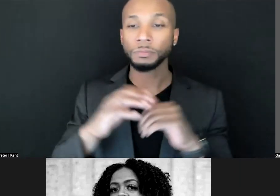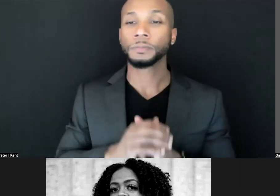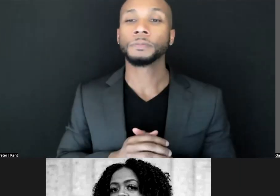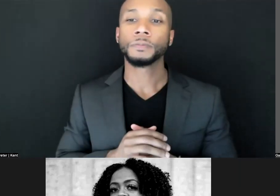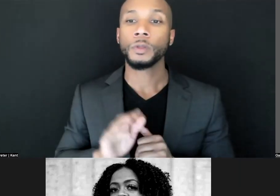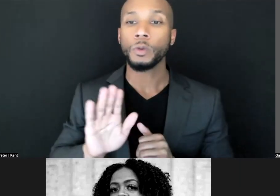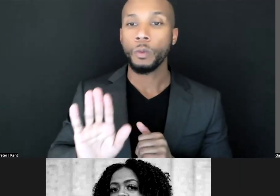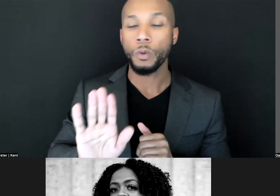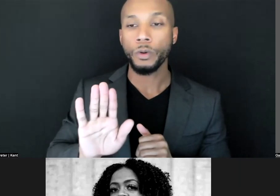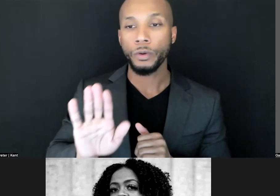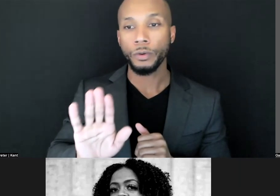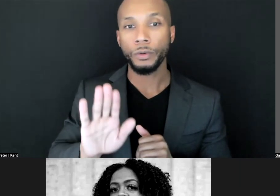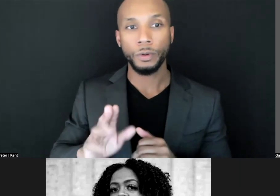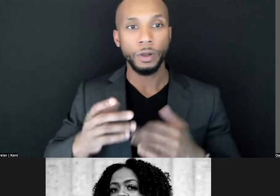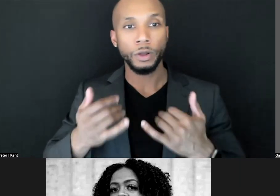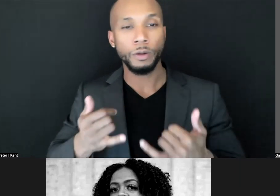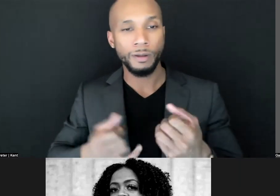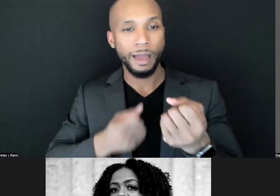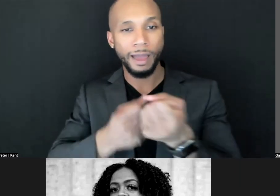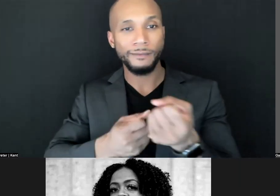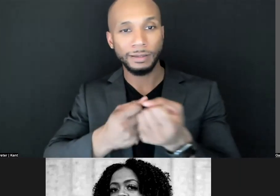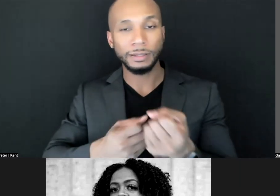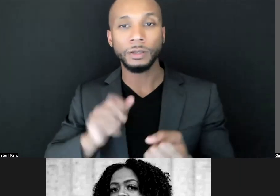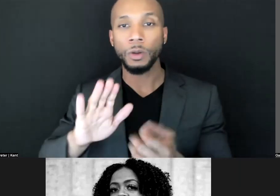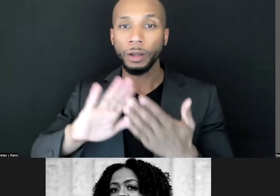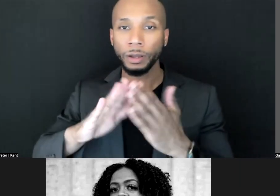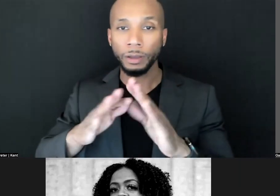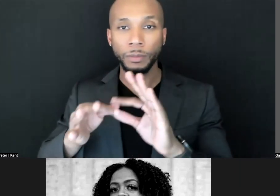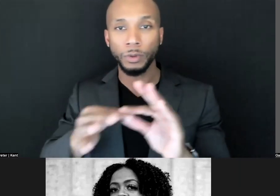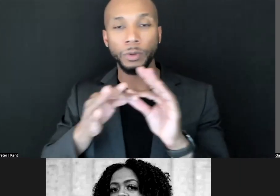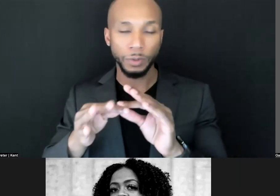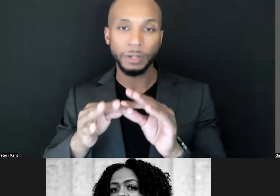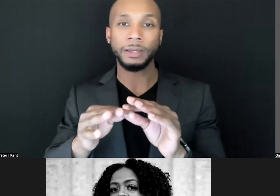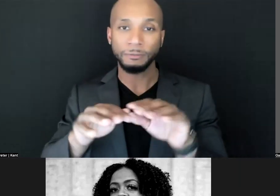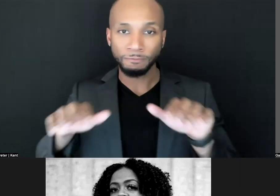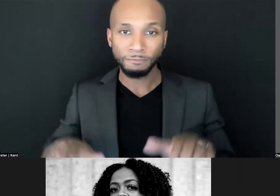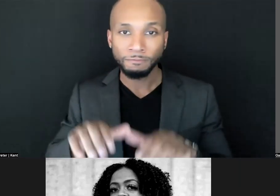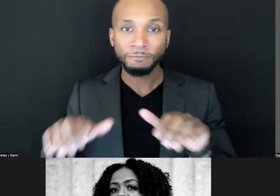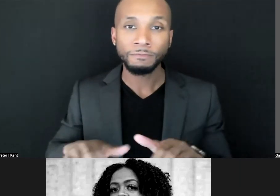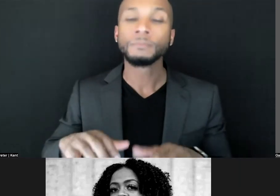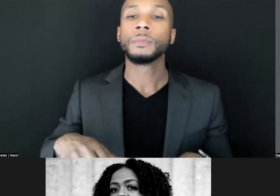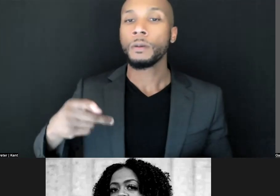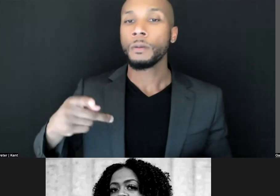um, current advocacy or your community taking proactive steps